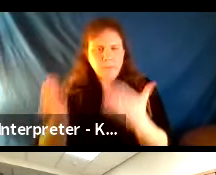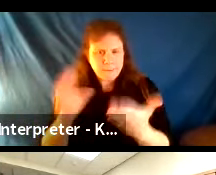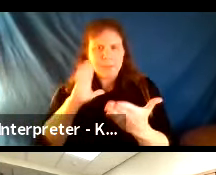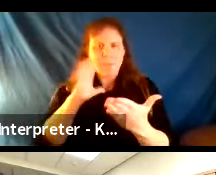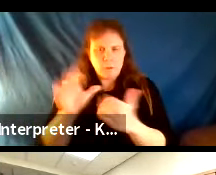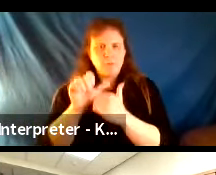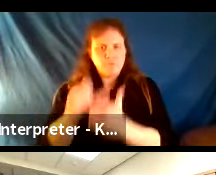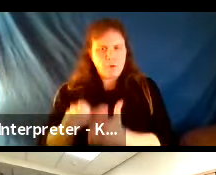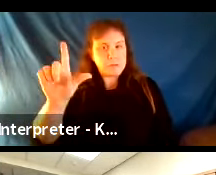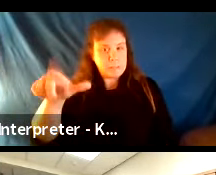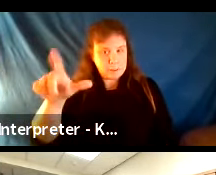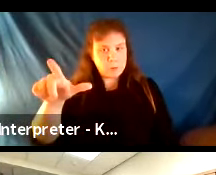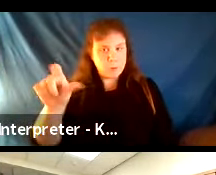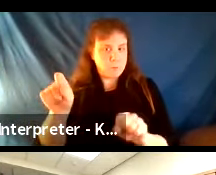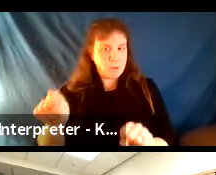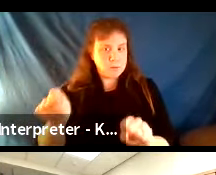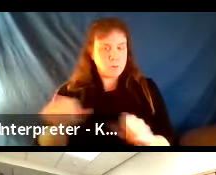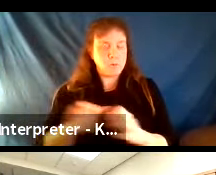for the